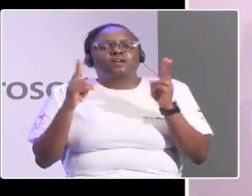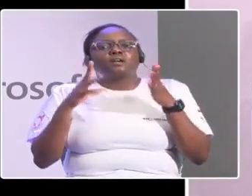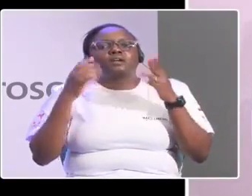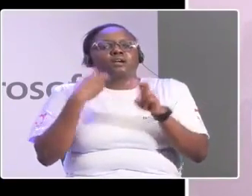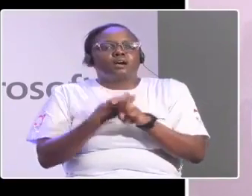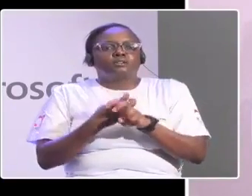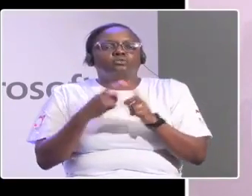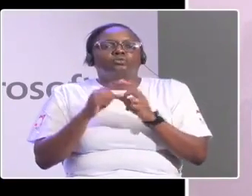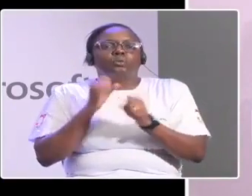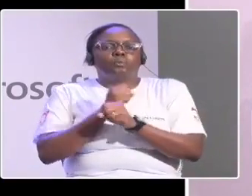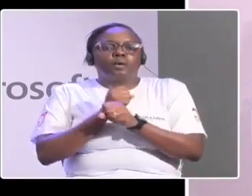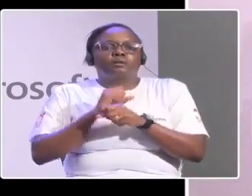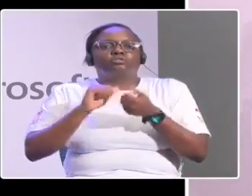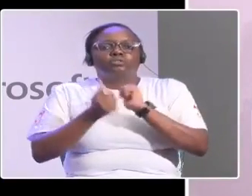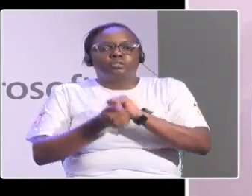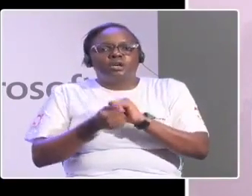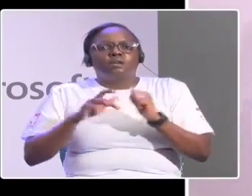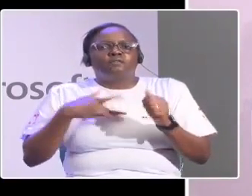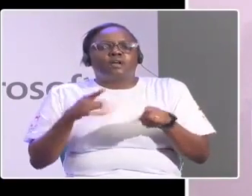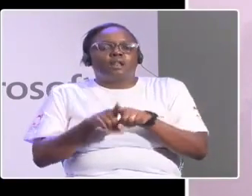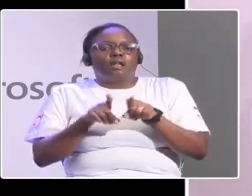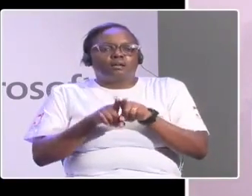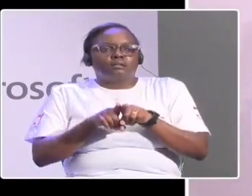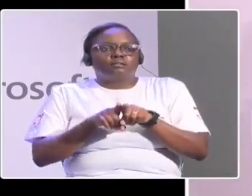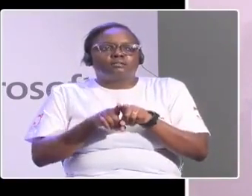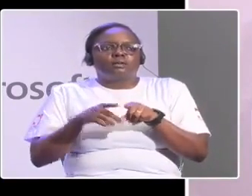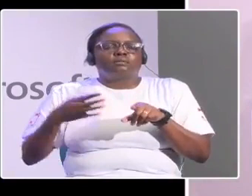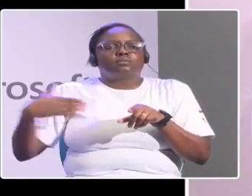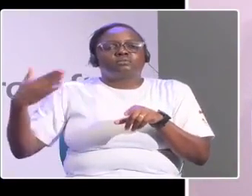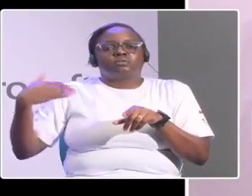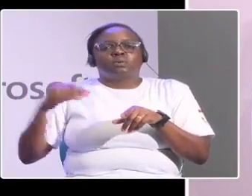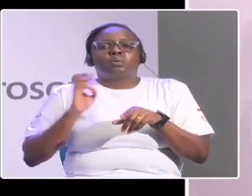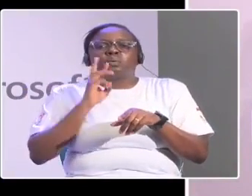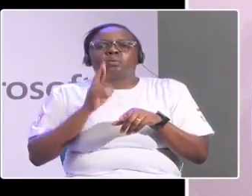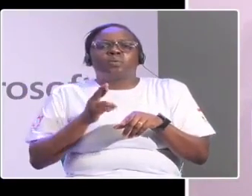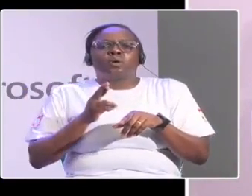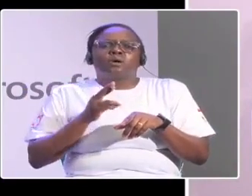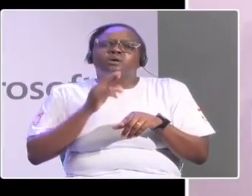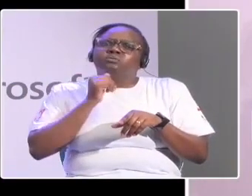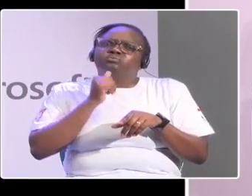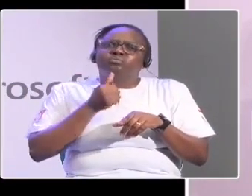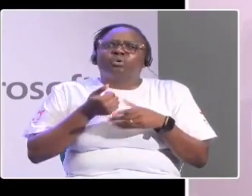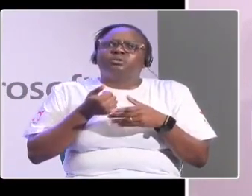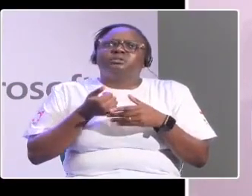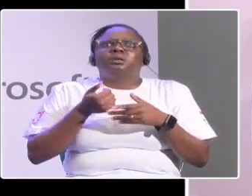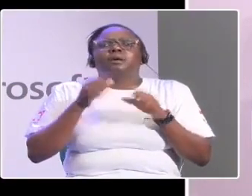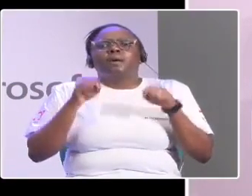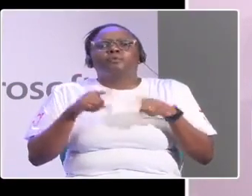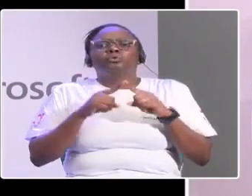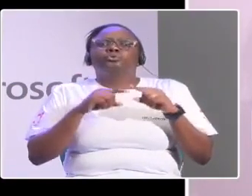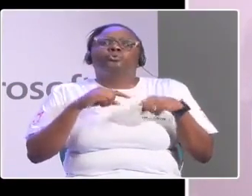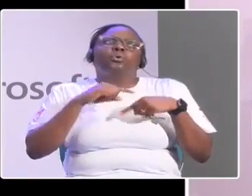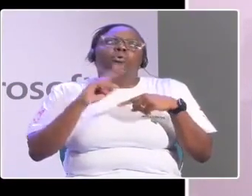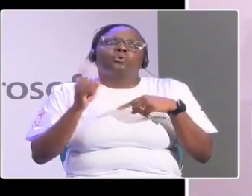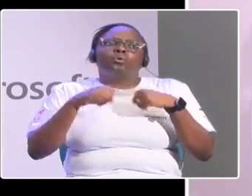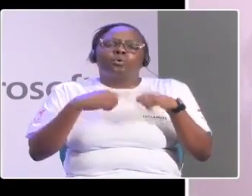change. And it felt like, I think back on those days, and it felt like we were hamsters running on a wheel, going nowhere,